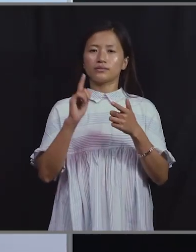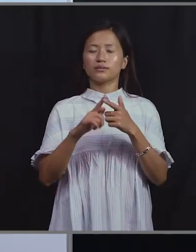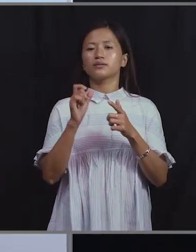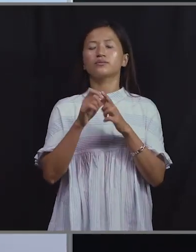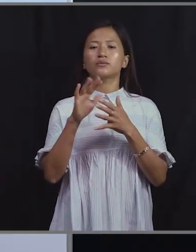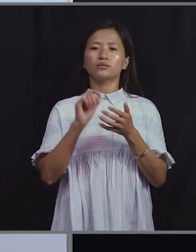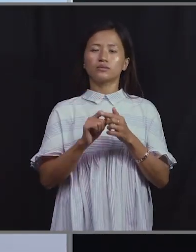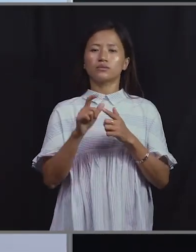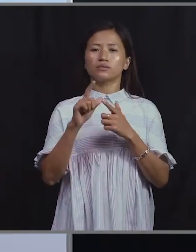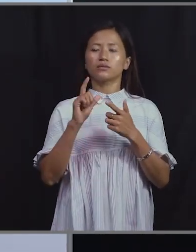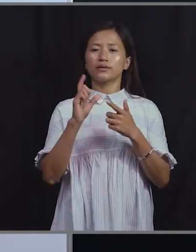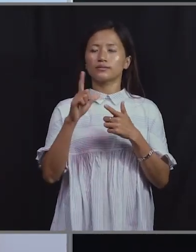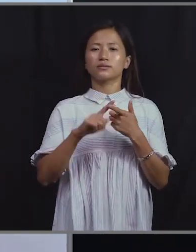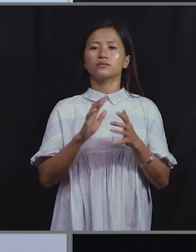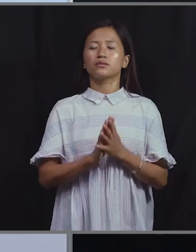That is talks.